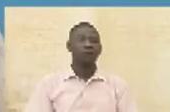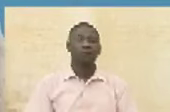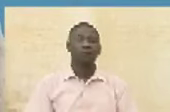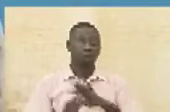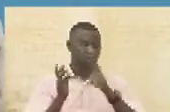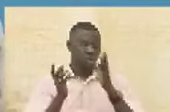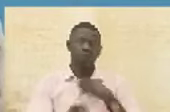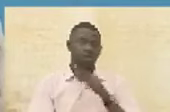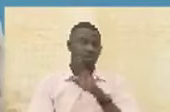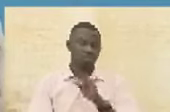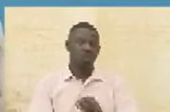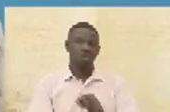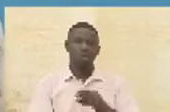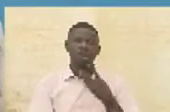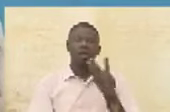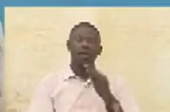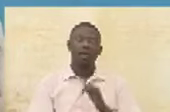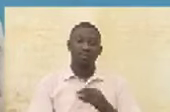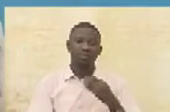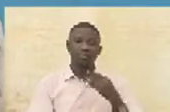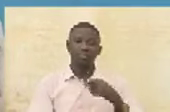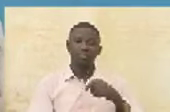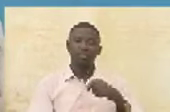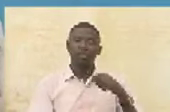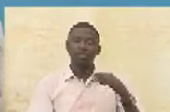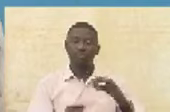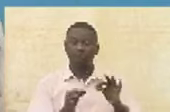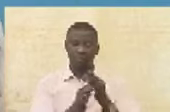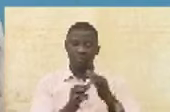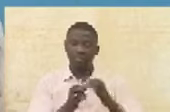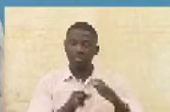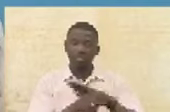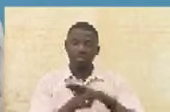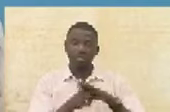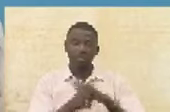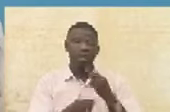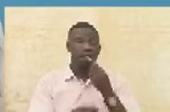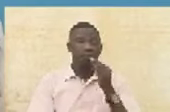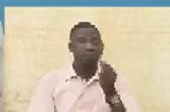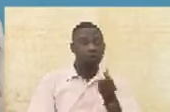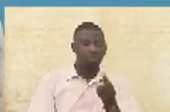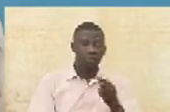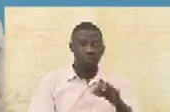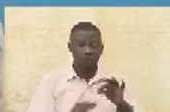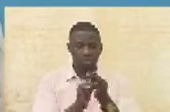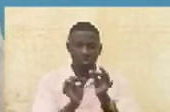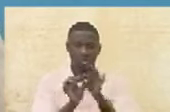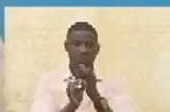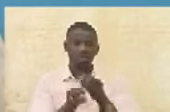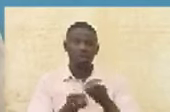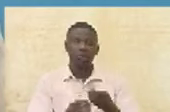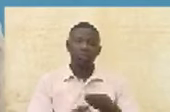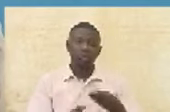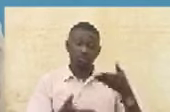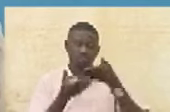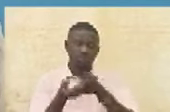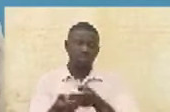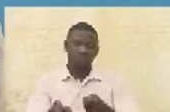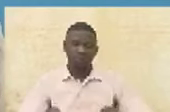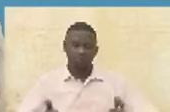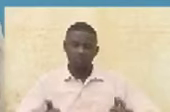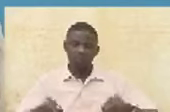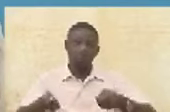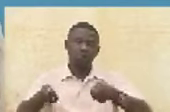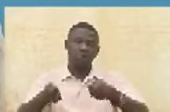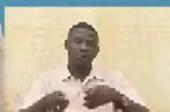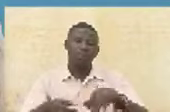all what we did. If you fill this empty bag of rice with salt and sow it, they will put it in a wheelbarrow